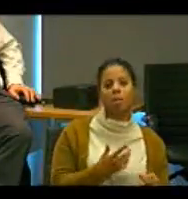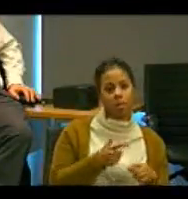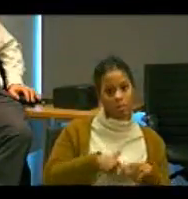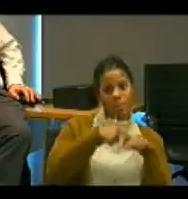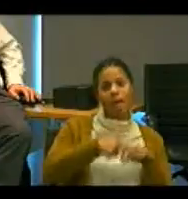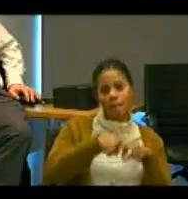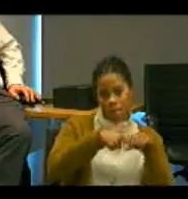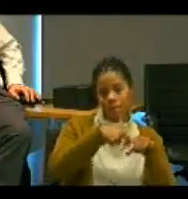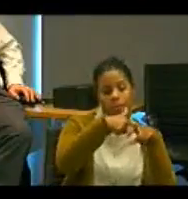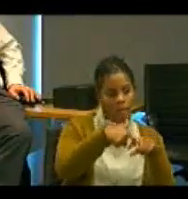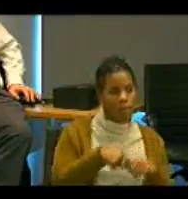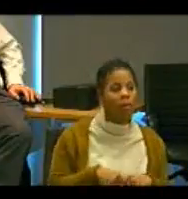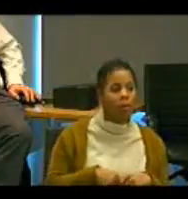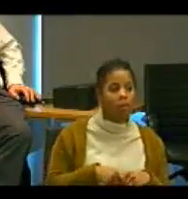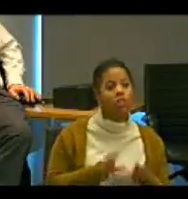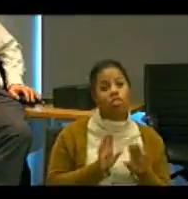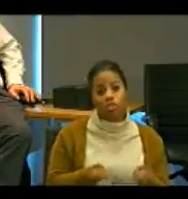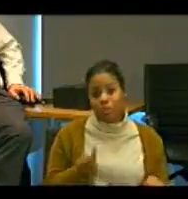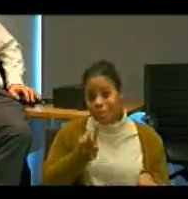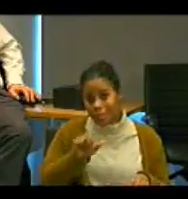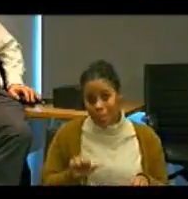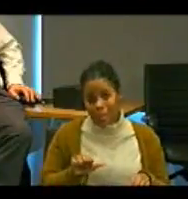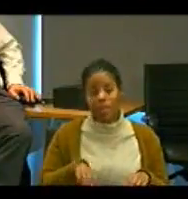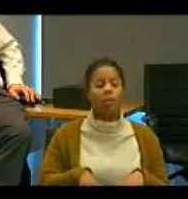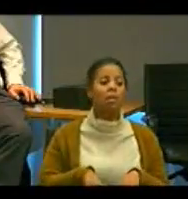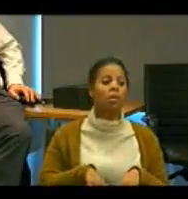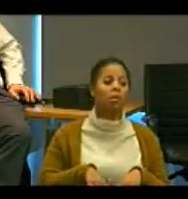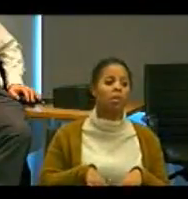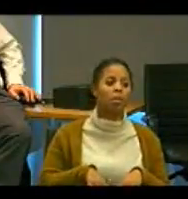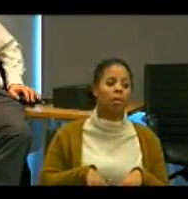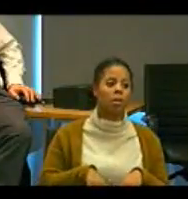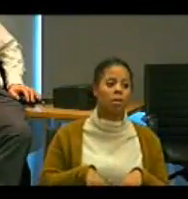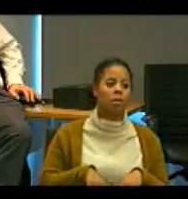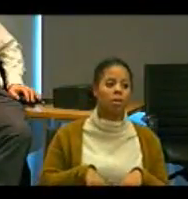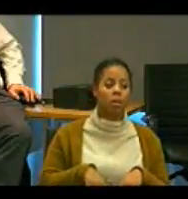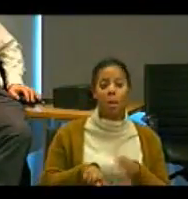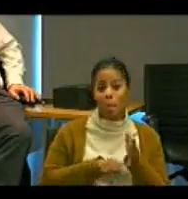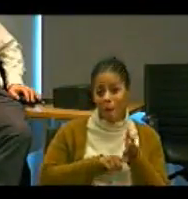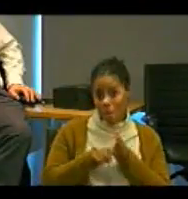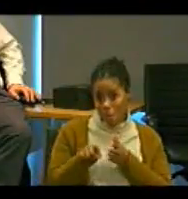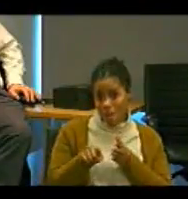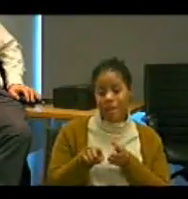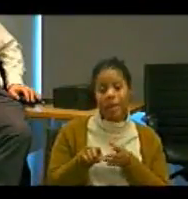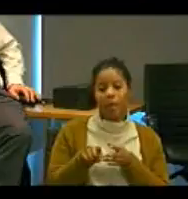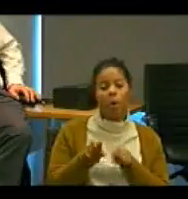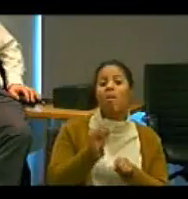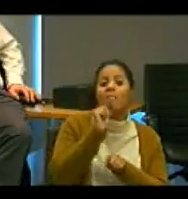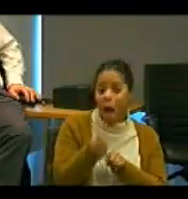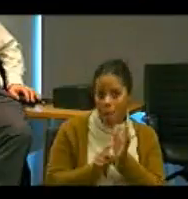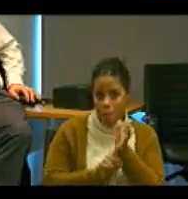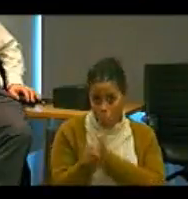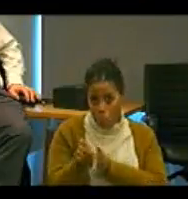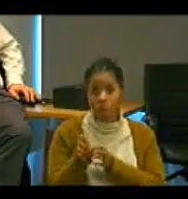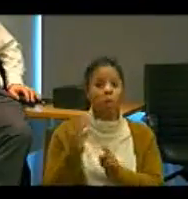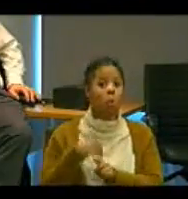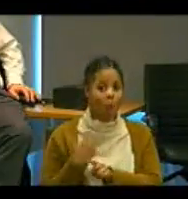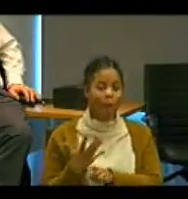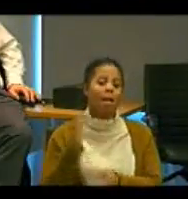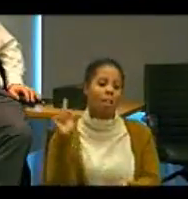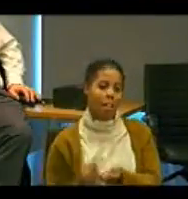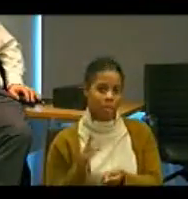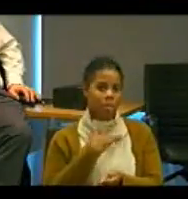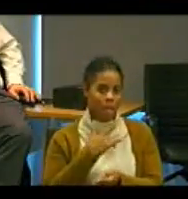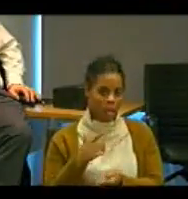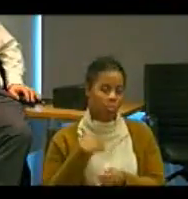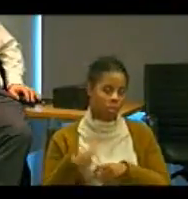with disabilities or children with disabilities who are racial and ethnic minorities are not at greater risk for suspension. So next slide. Our